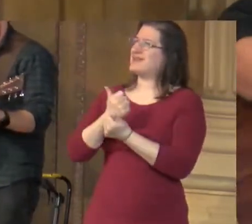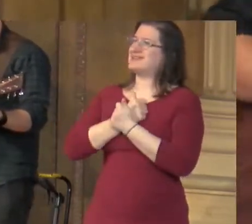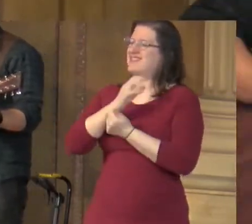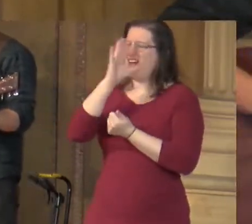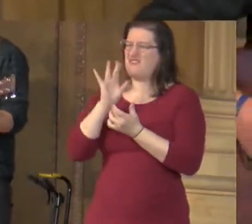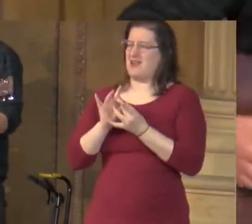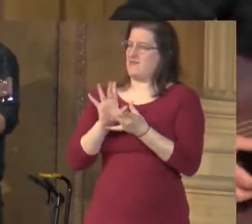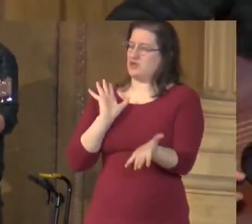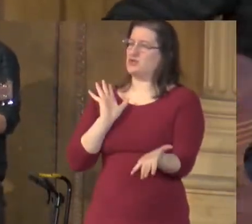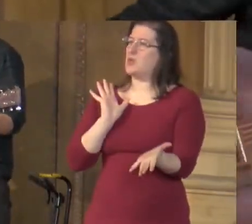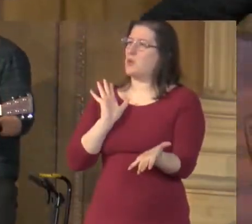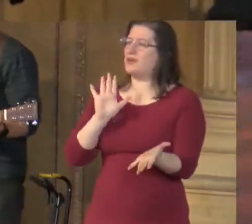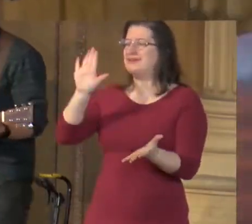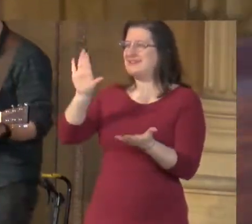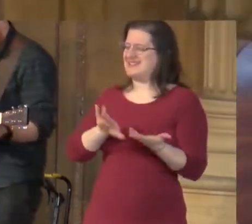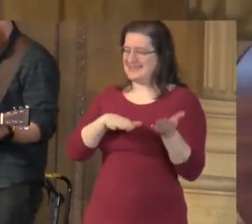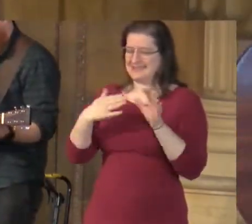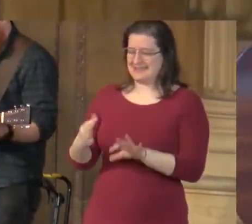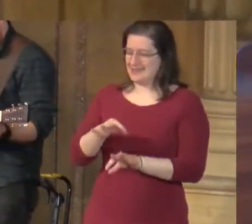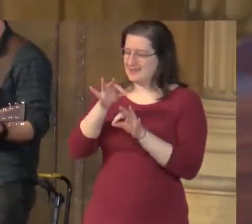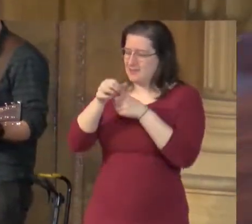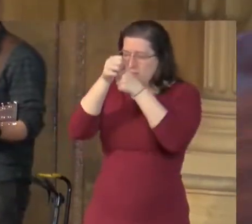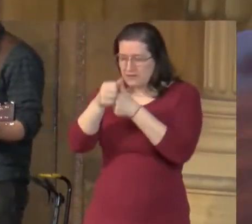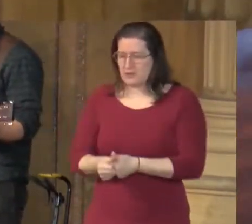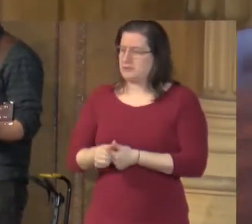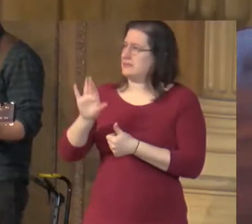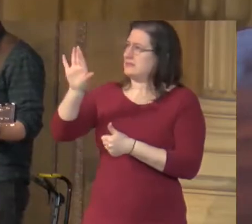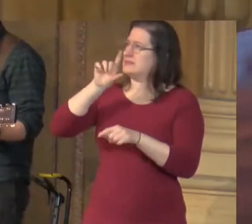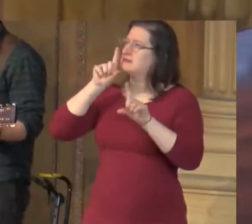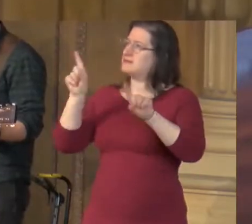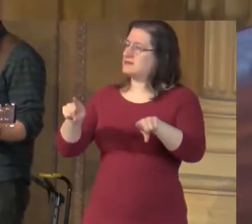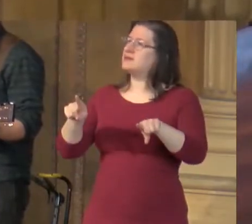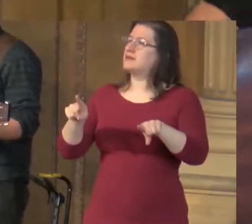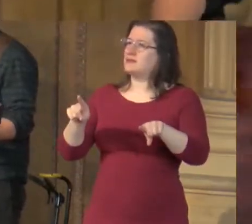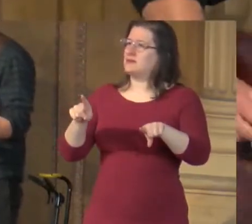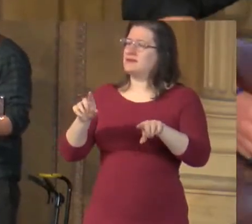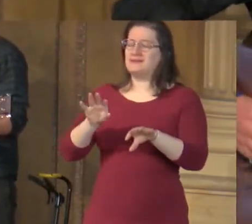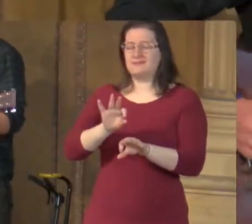and whose death and perfect obedience are enough to save everyone who would trust him